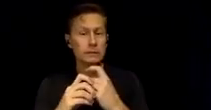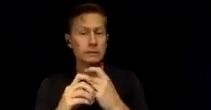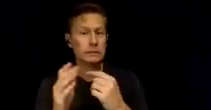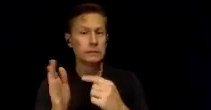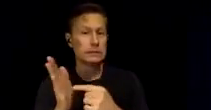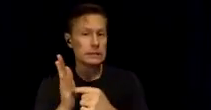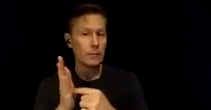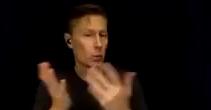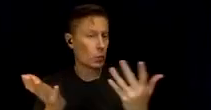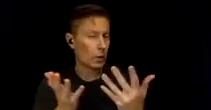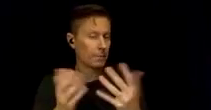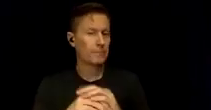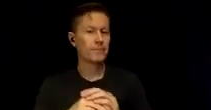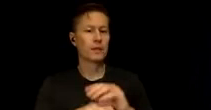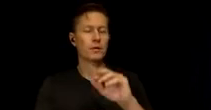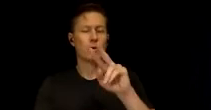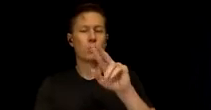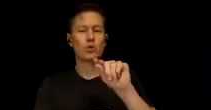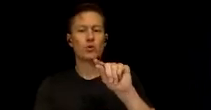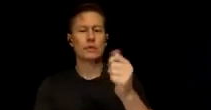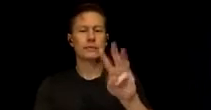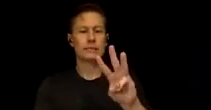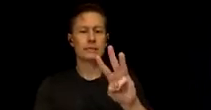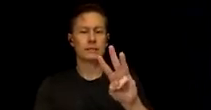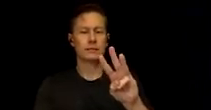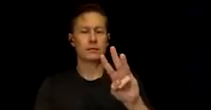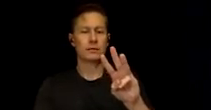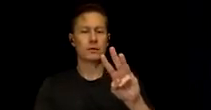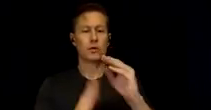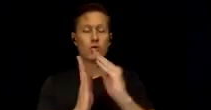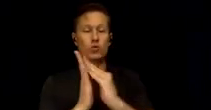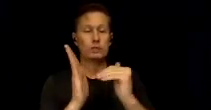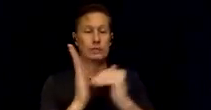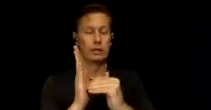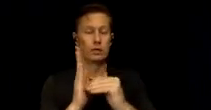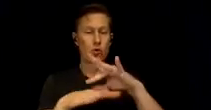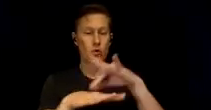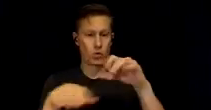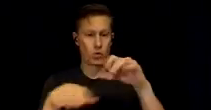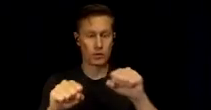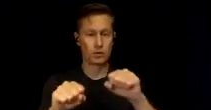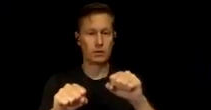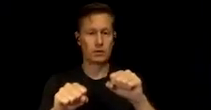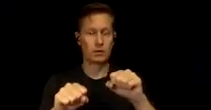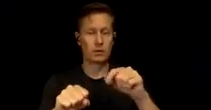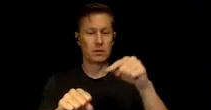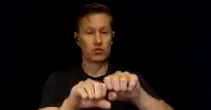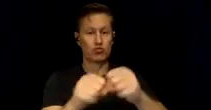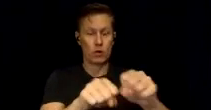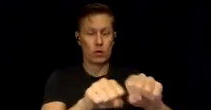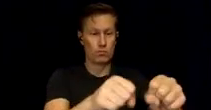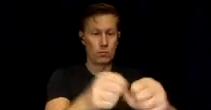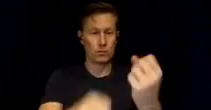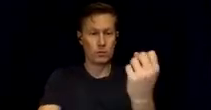the 2016 Kaikoura, New Zealand earthquake. This earthquake ruptured at least 12